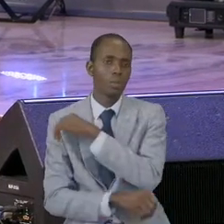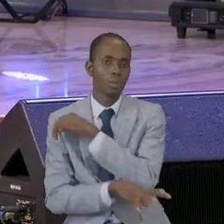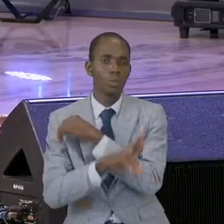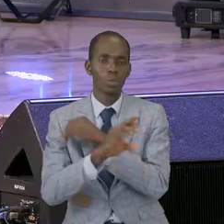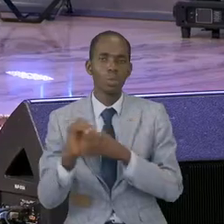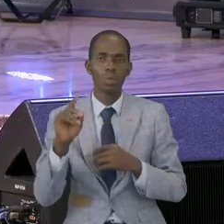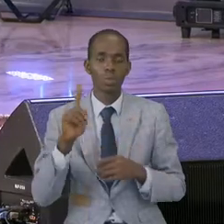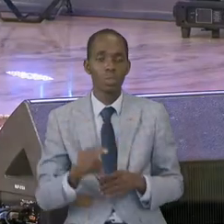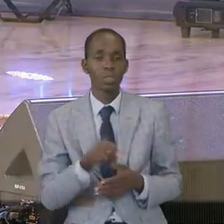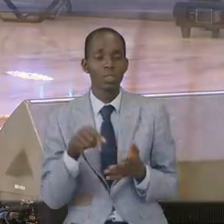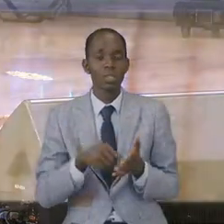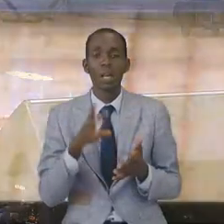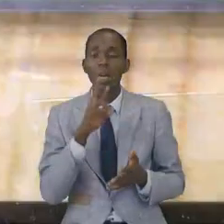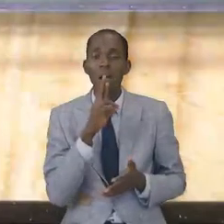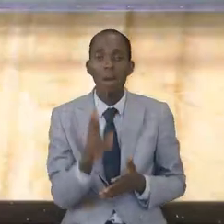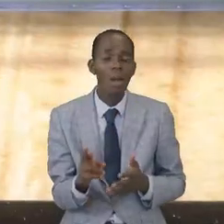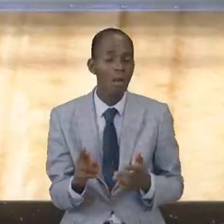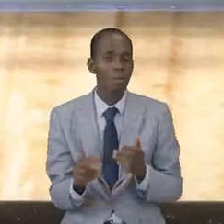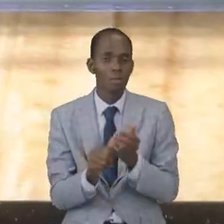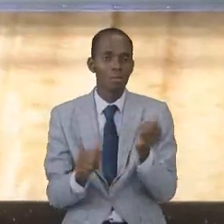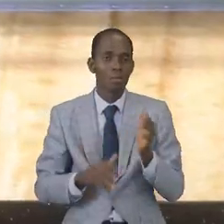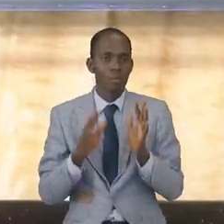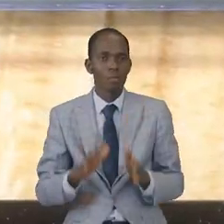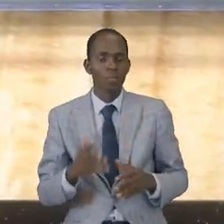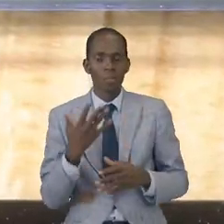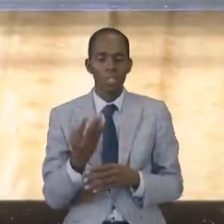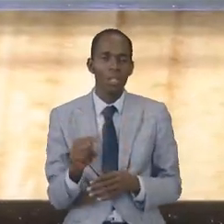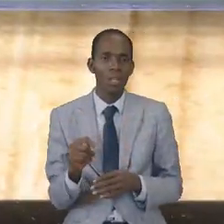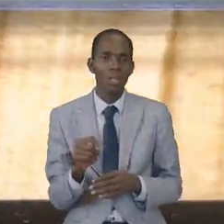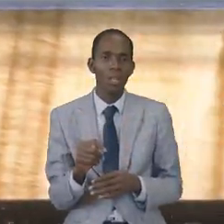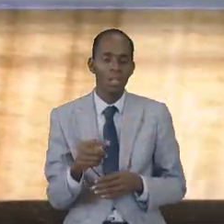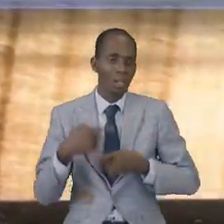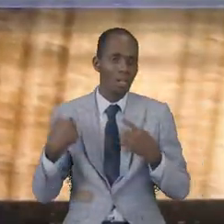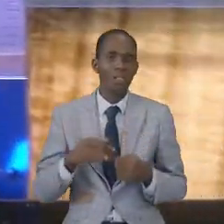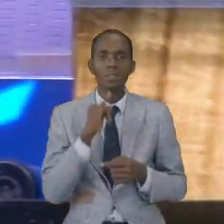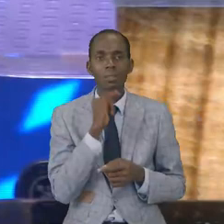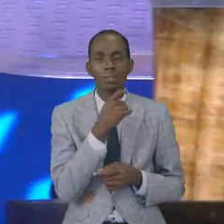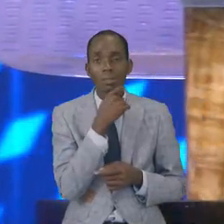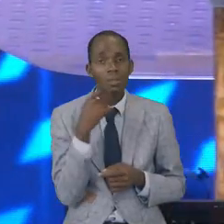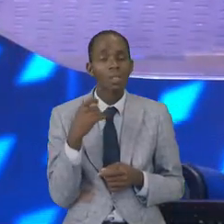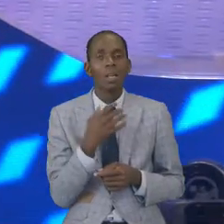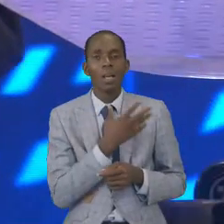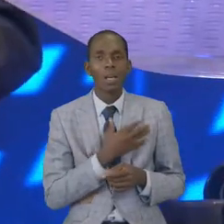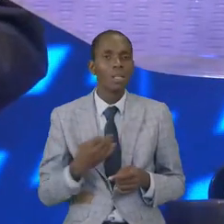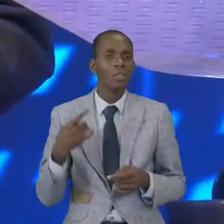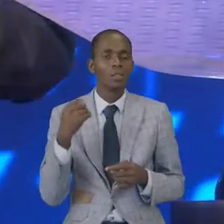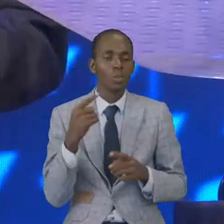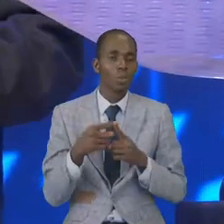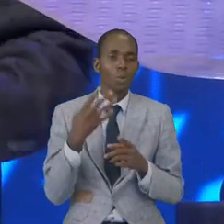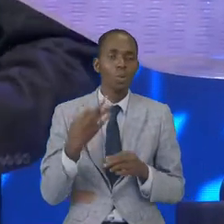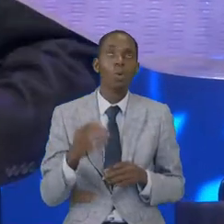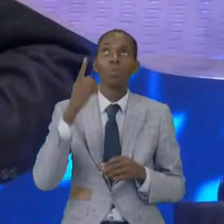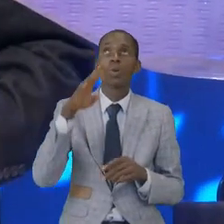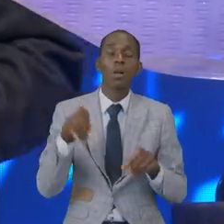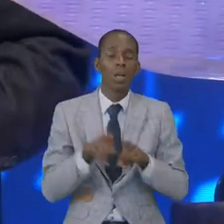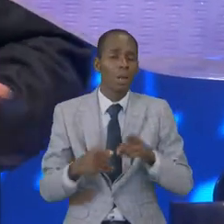but their hearts are seared, their hearts are hardened, and the word of God and the fire of the Spirit